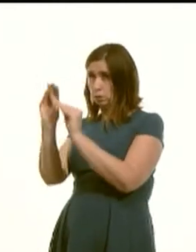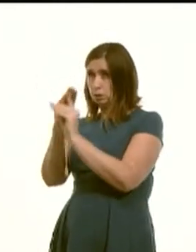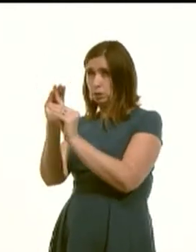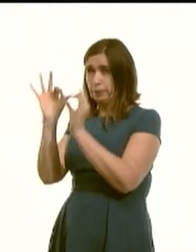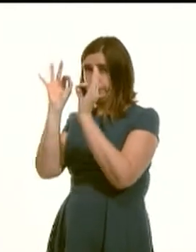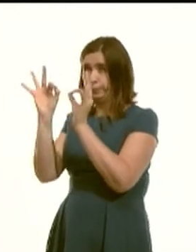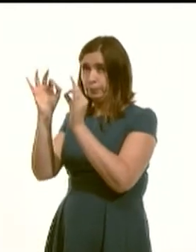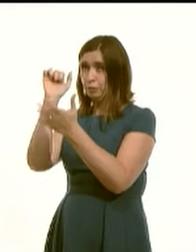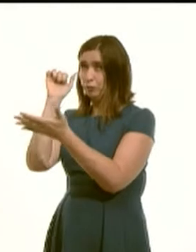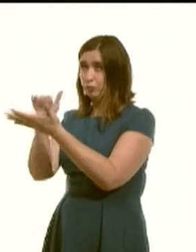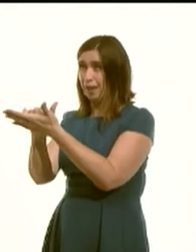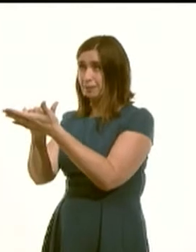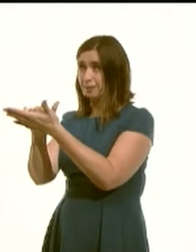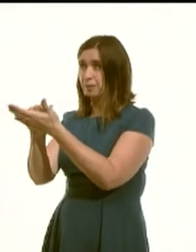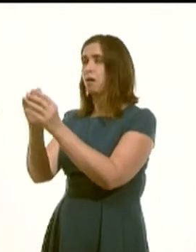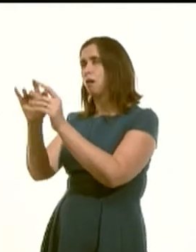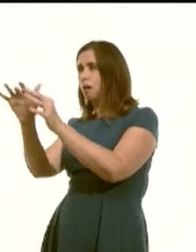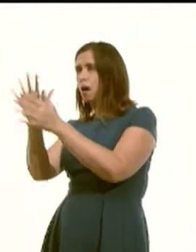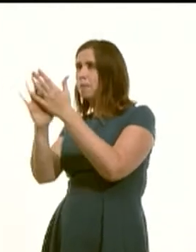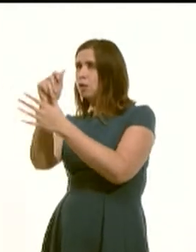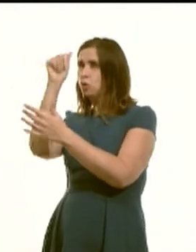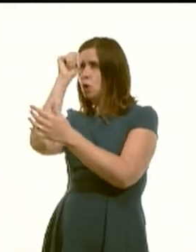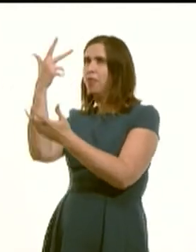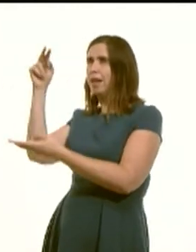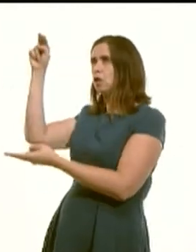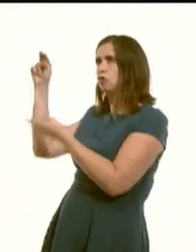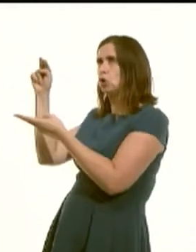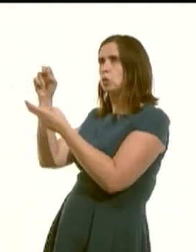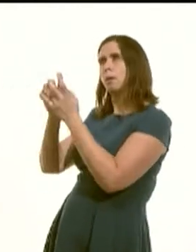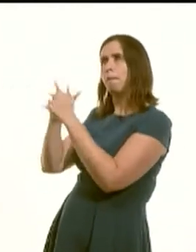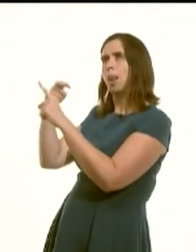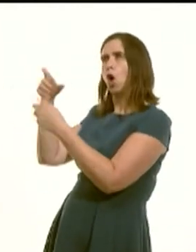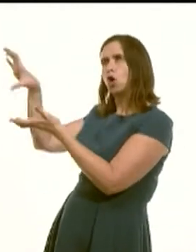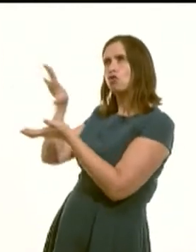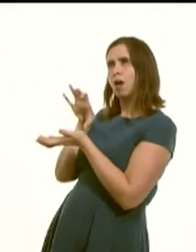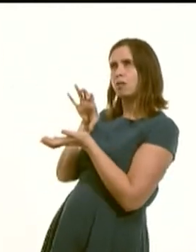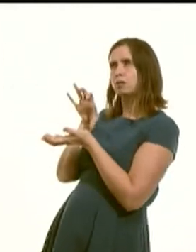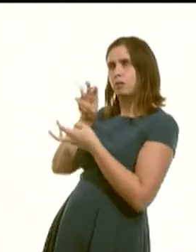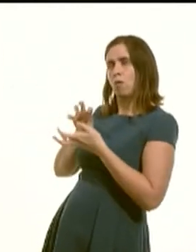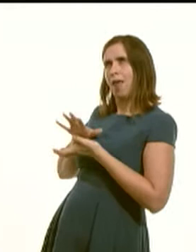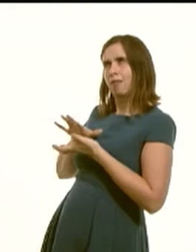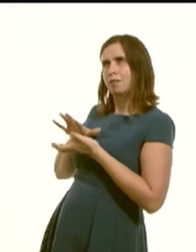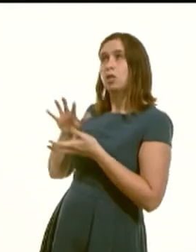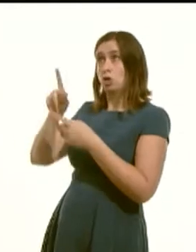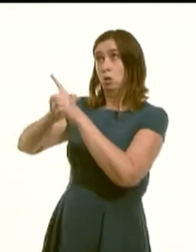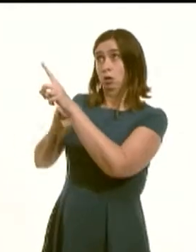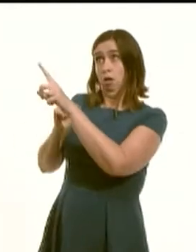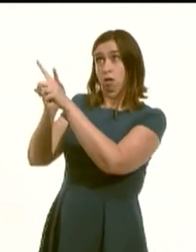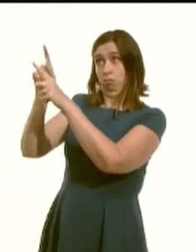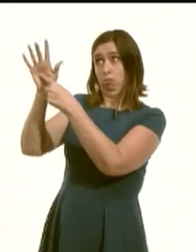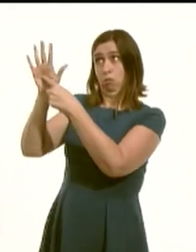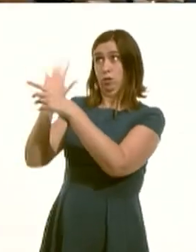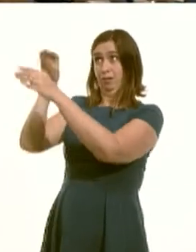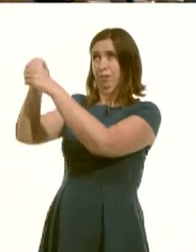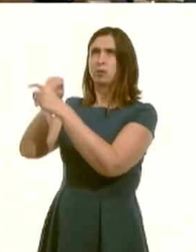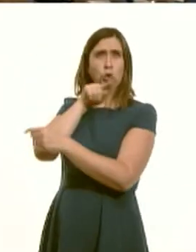will then be determine the amount that the block grant is reduced. So they are going to play an increasingly important role in Scotland. I wonder if